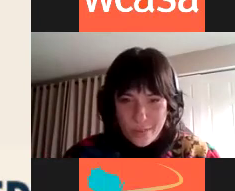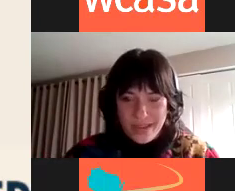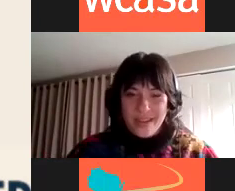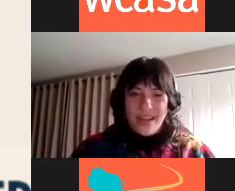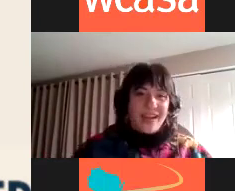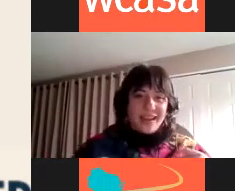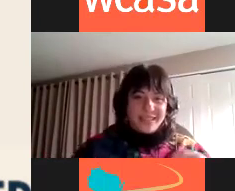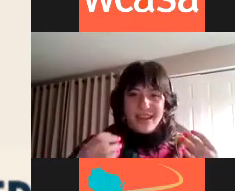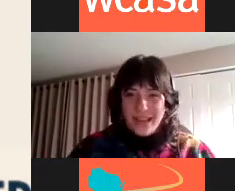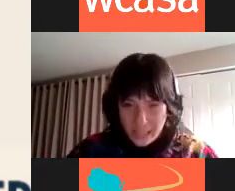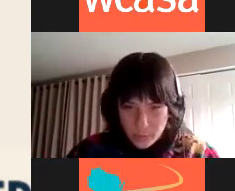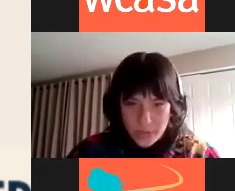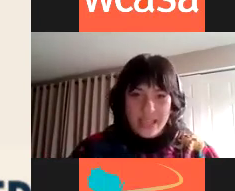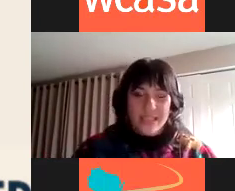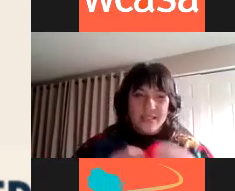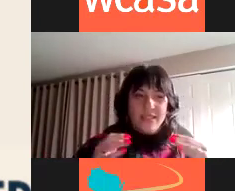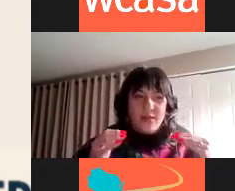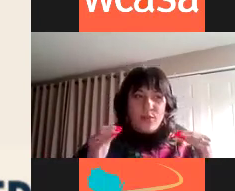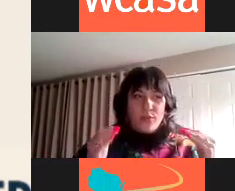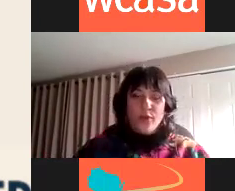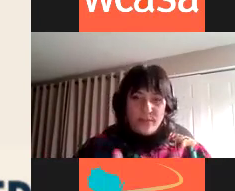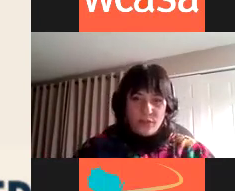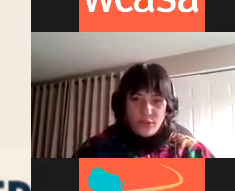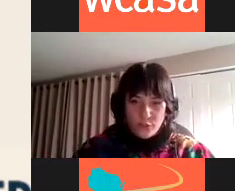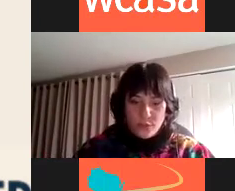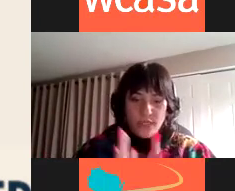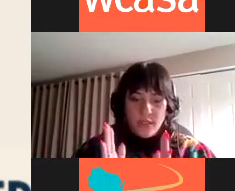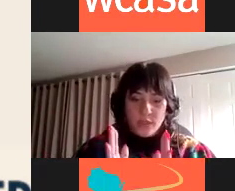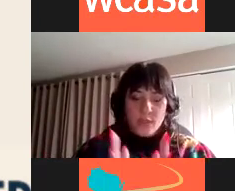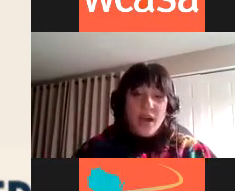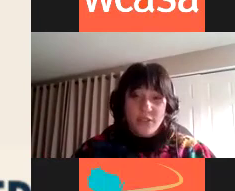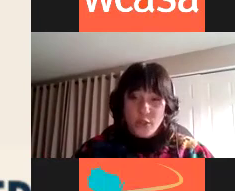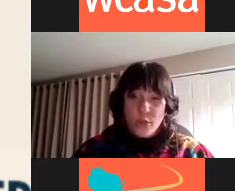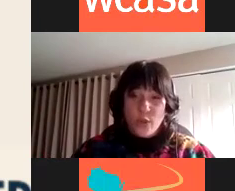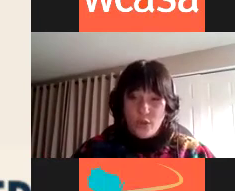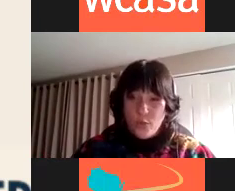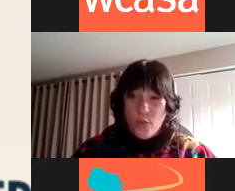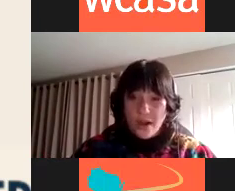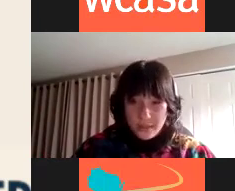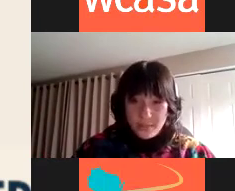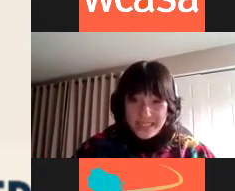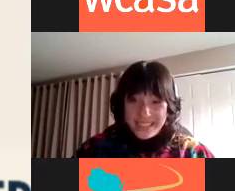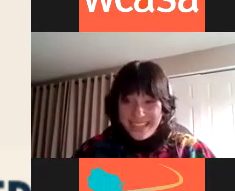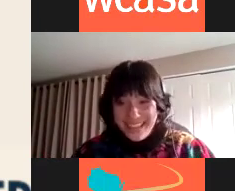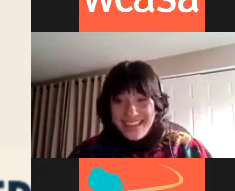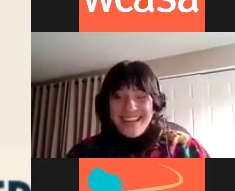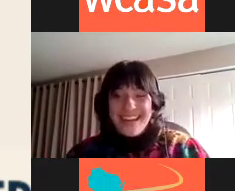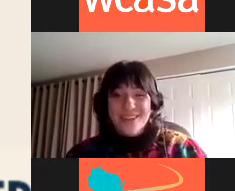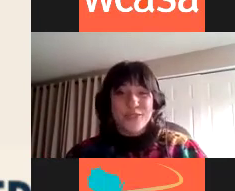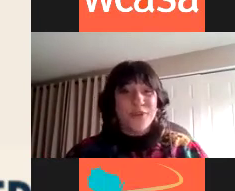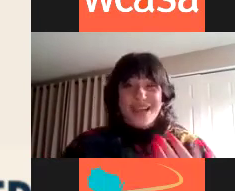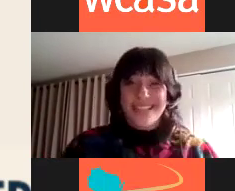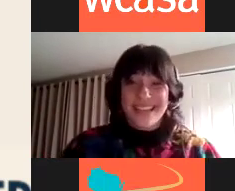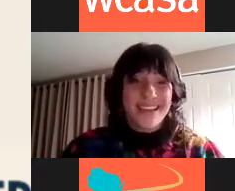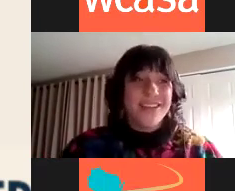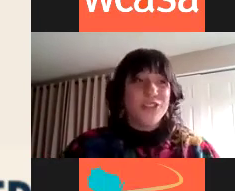another opinion. AI is not an expert. It is programmed to respond to you with what you want, basically. So